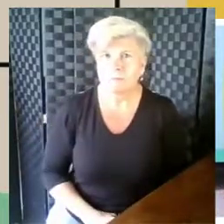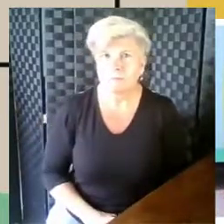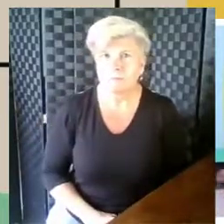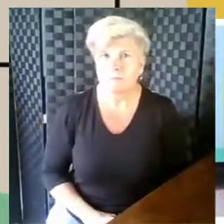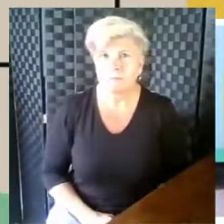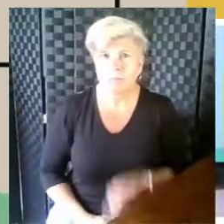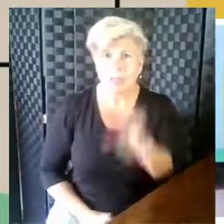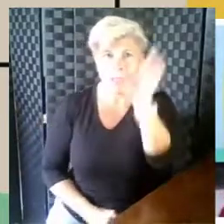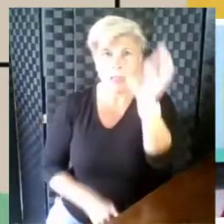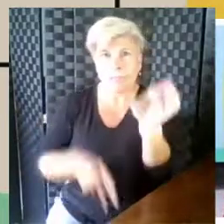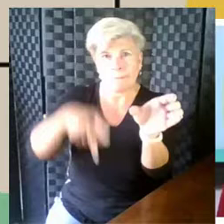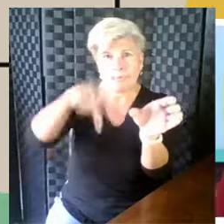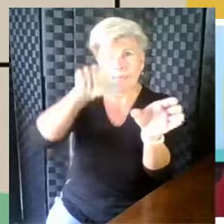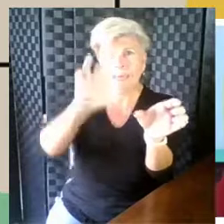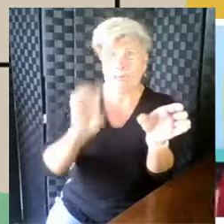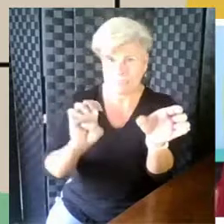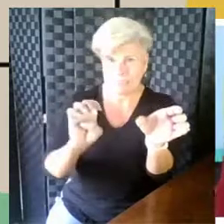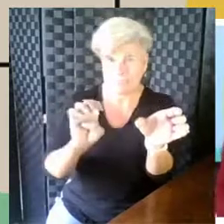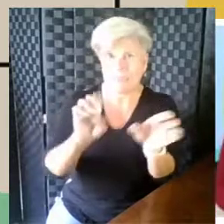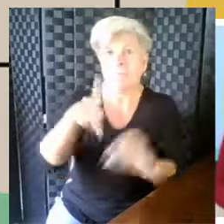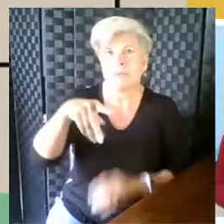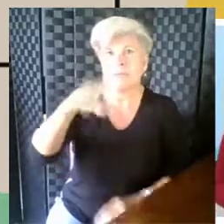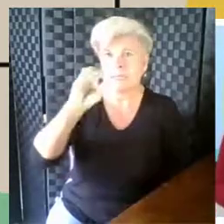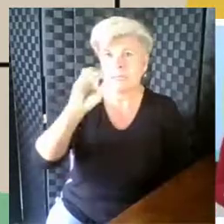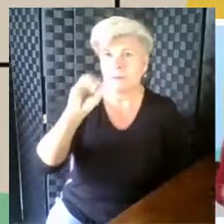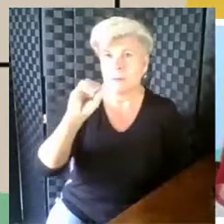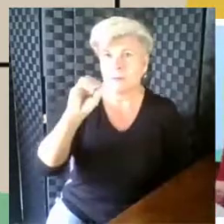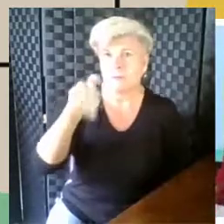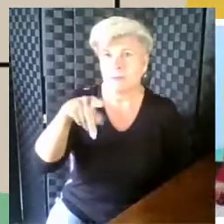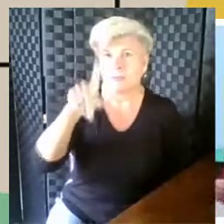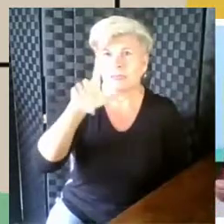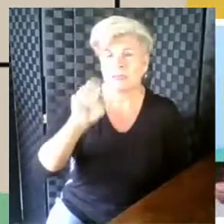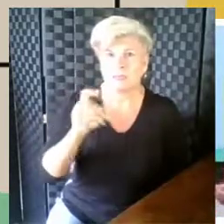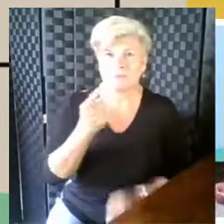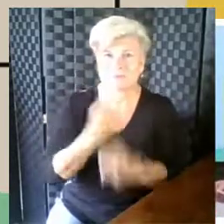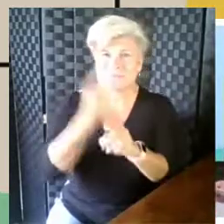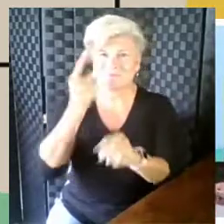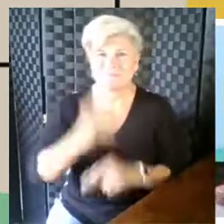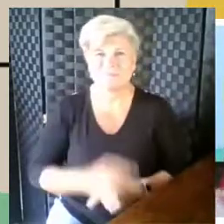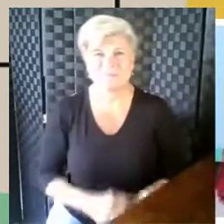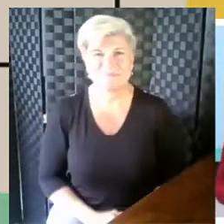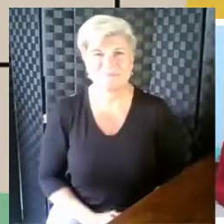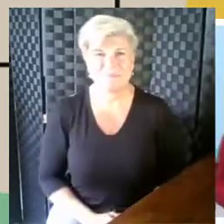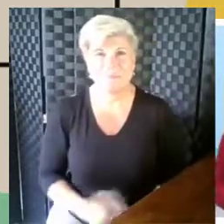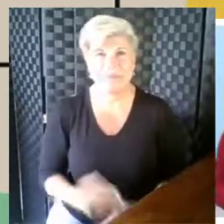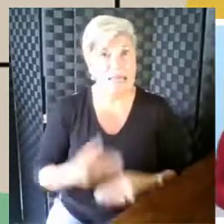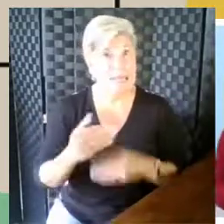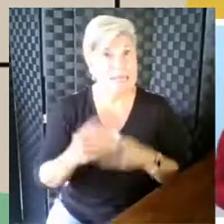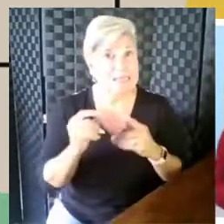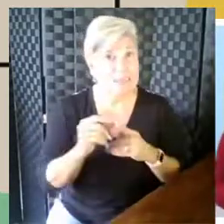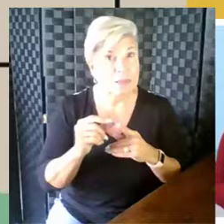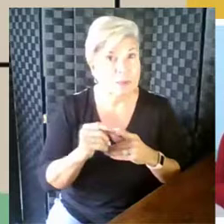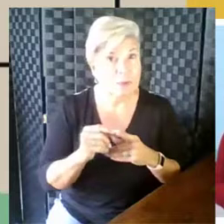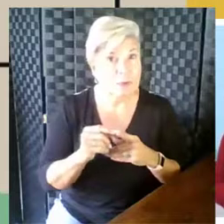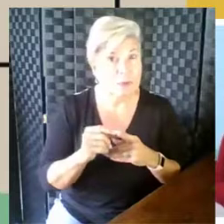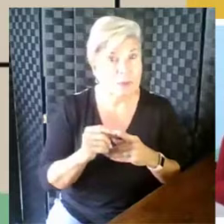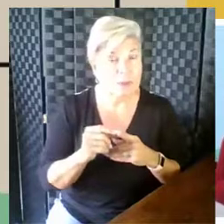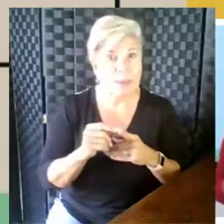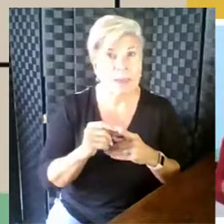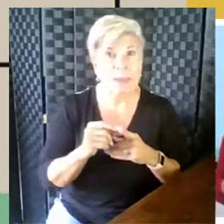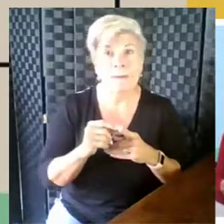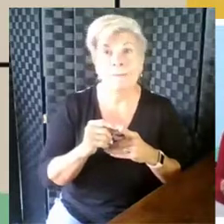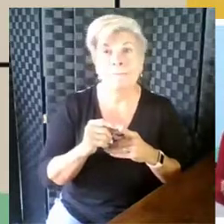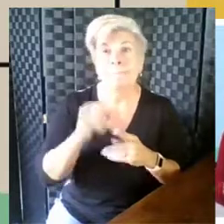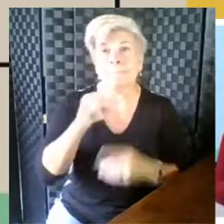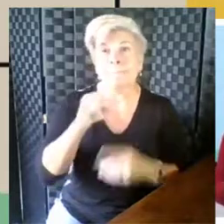If you said PLE, you are correct. The next word is